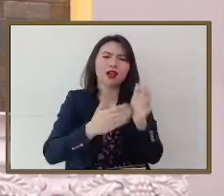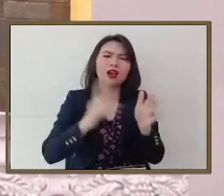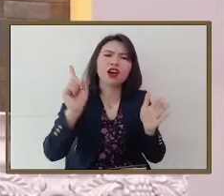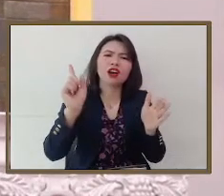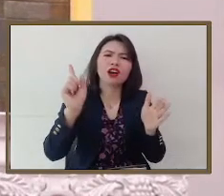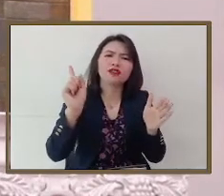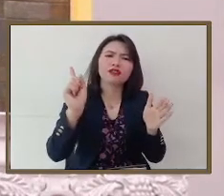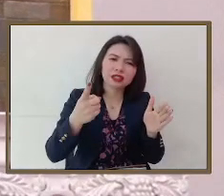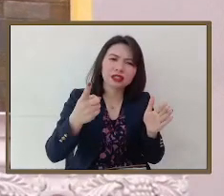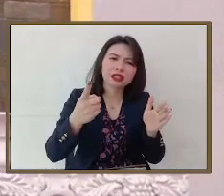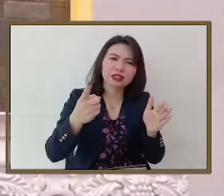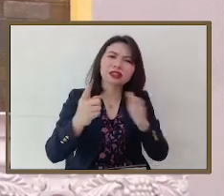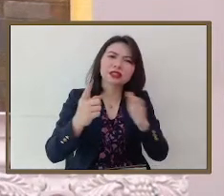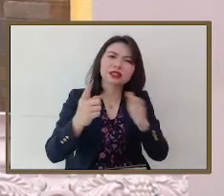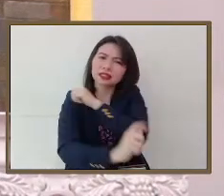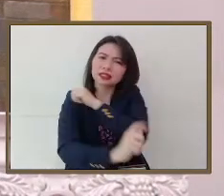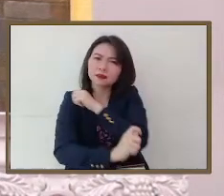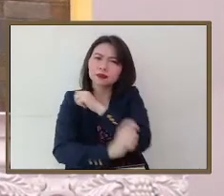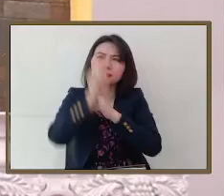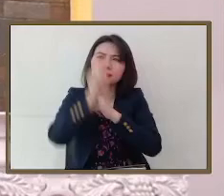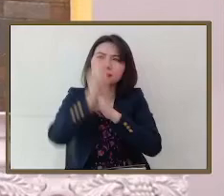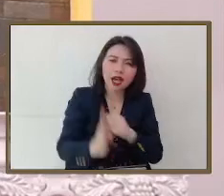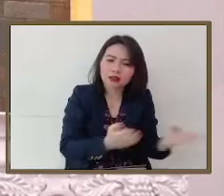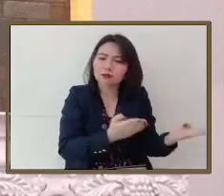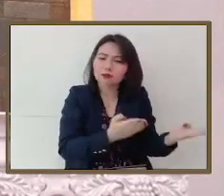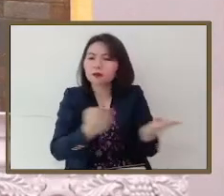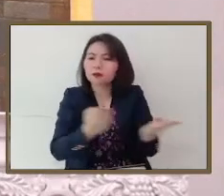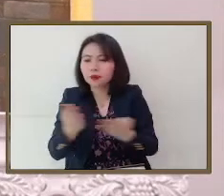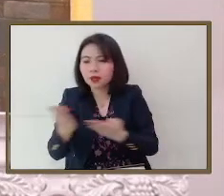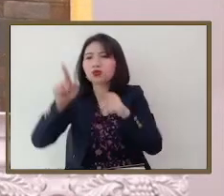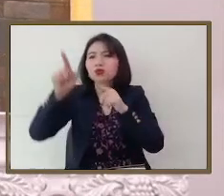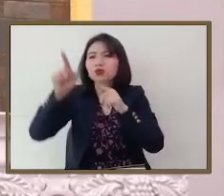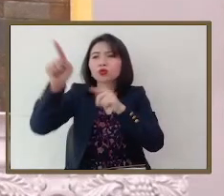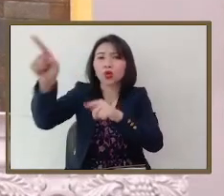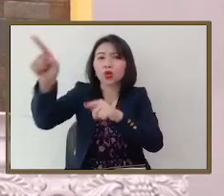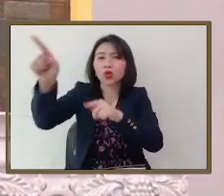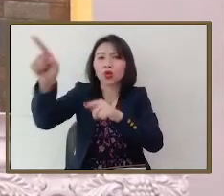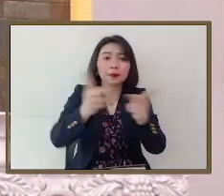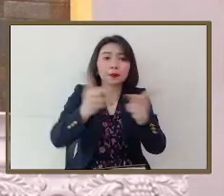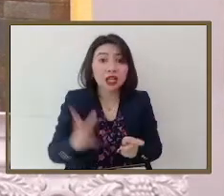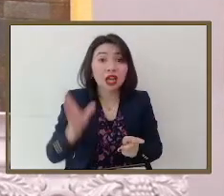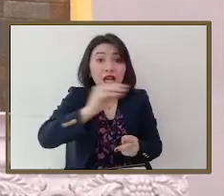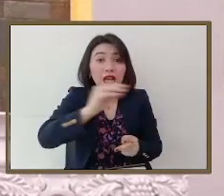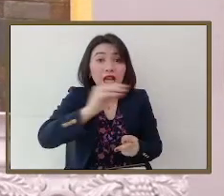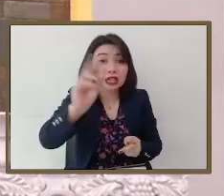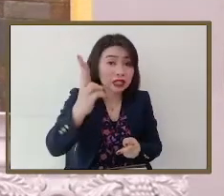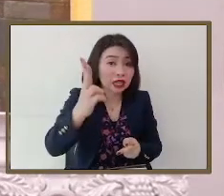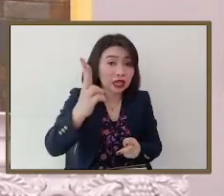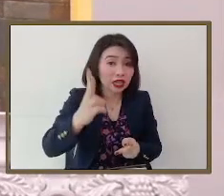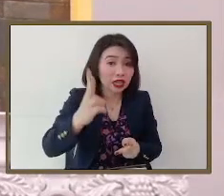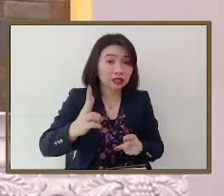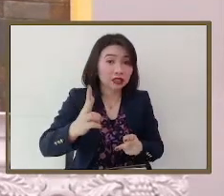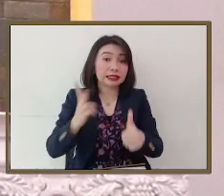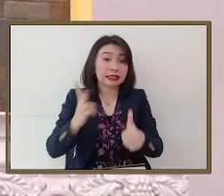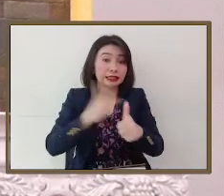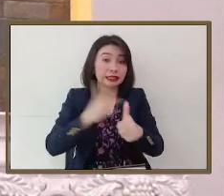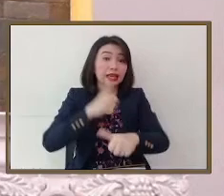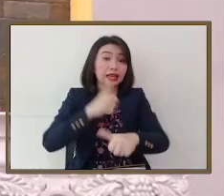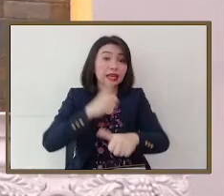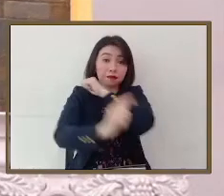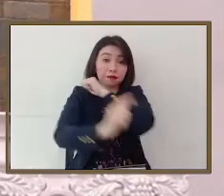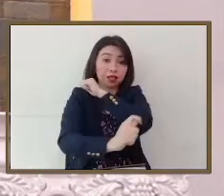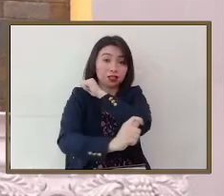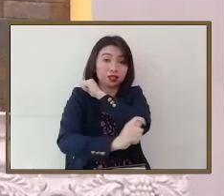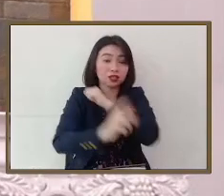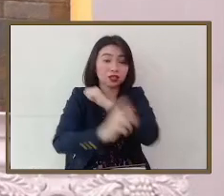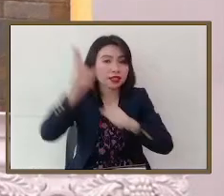ang nagdala. Pangalawa, ang Diablo ang nagdala. See that? So I want you to compare that, mga